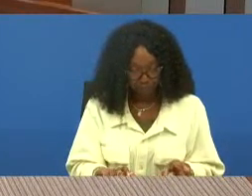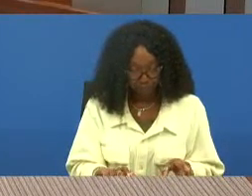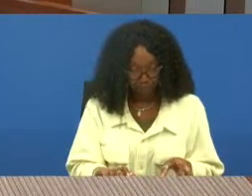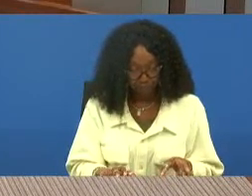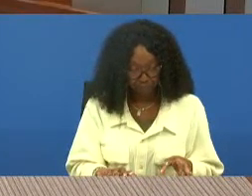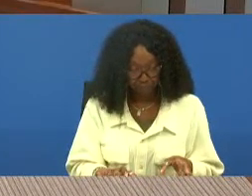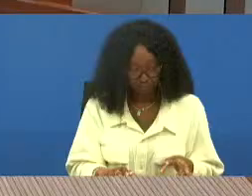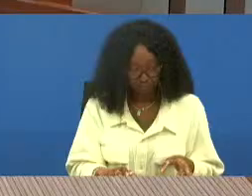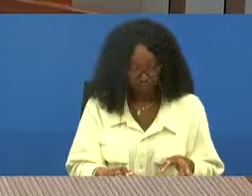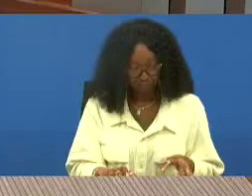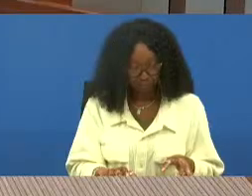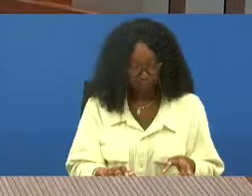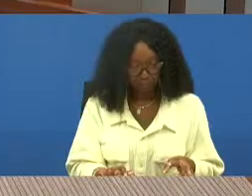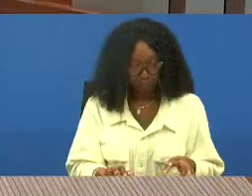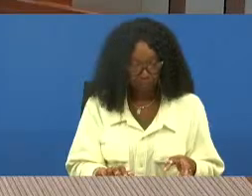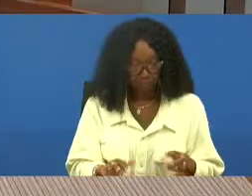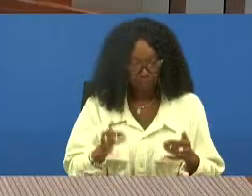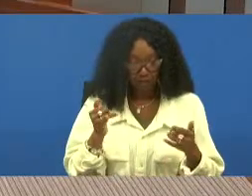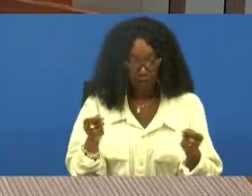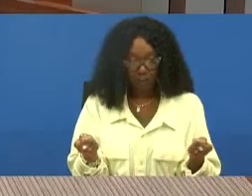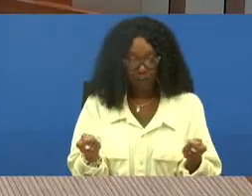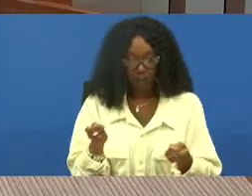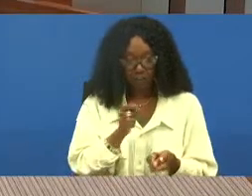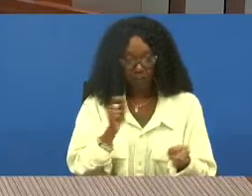rearrange the agenda here.